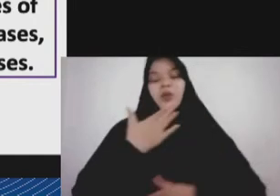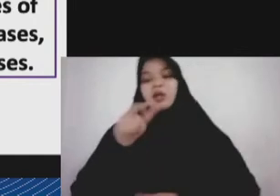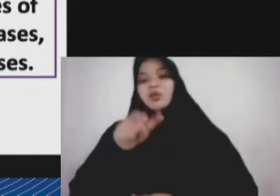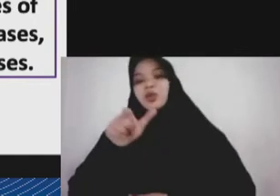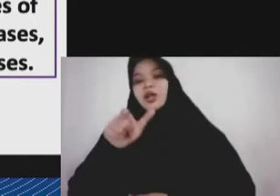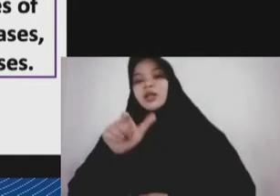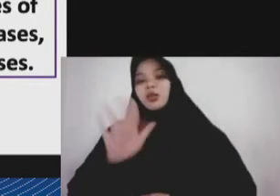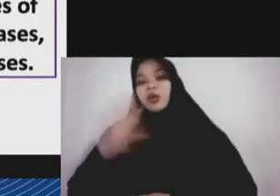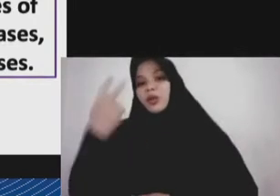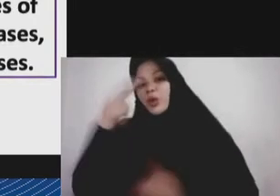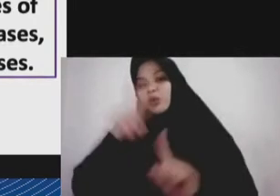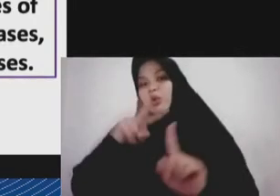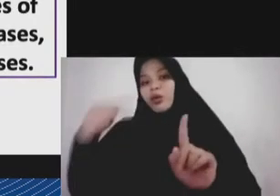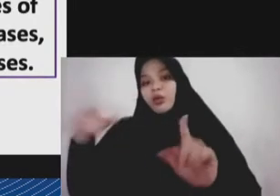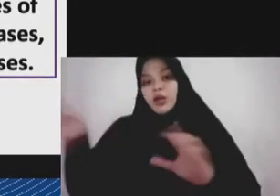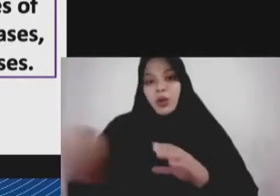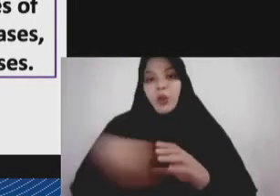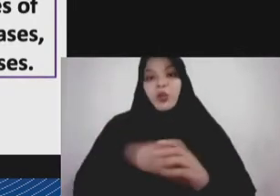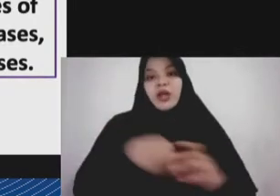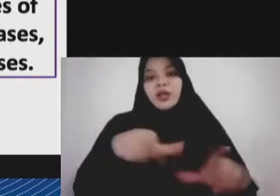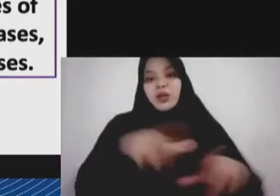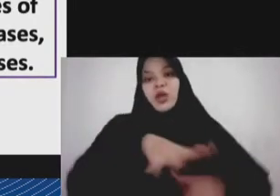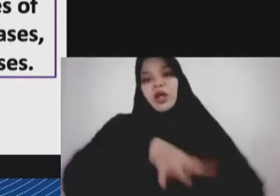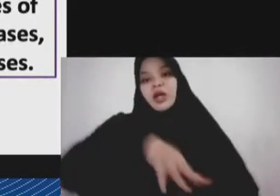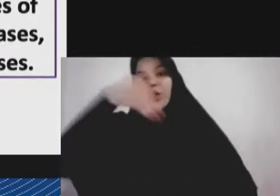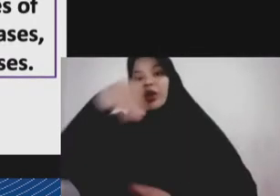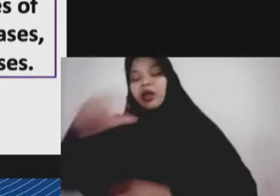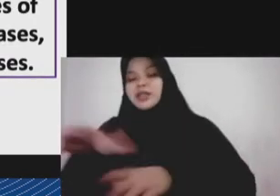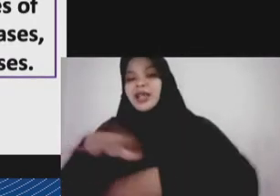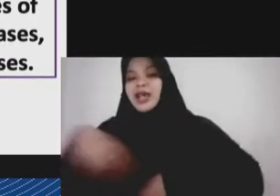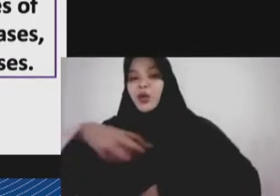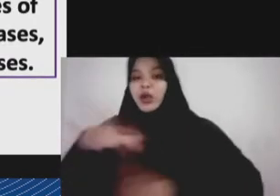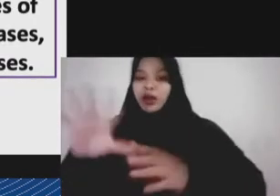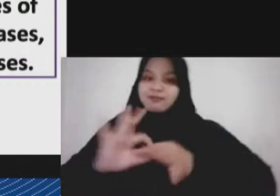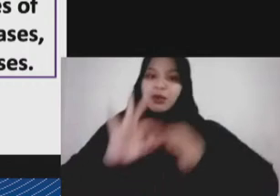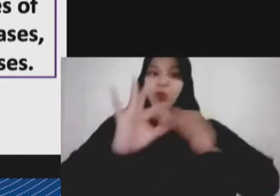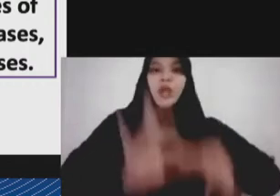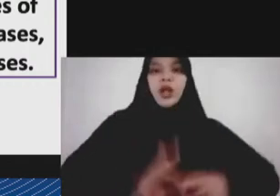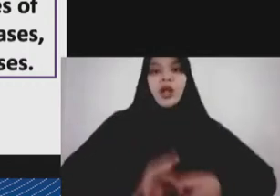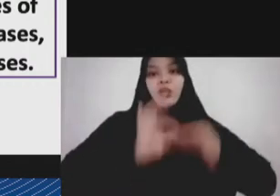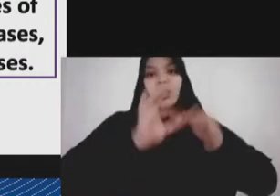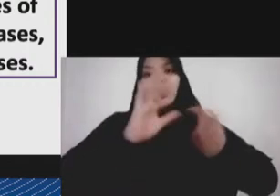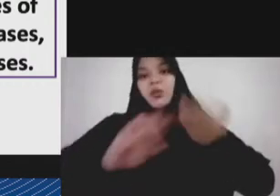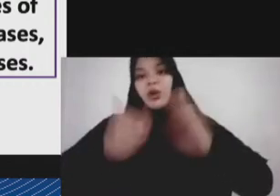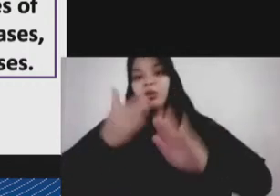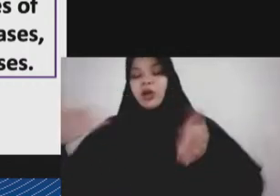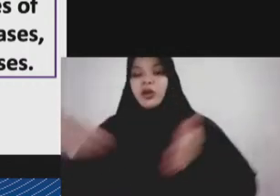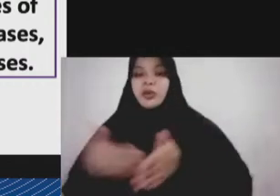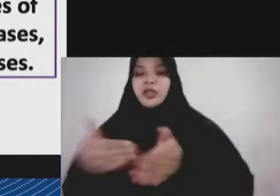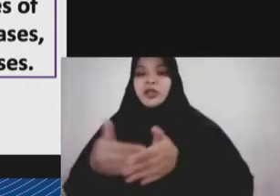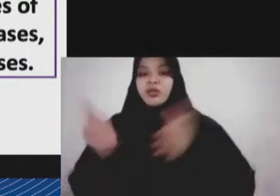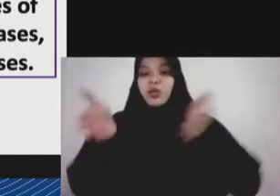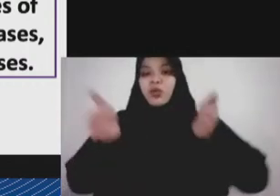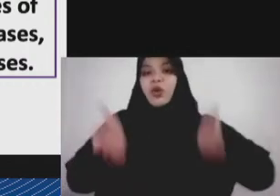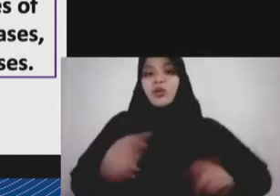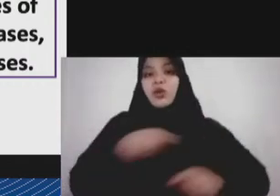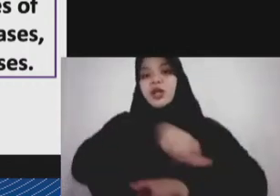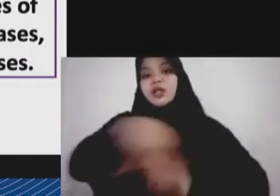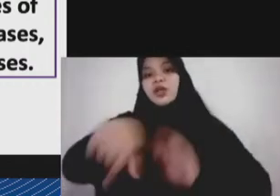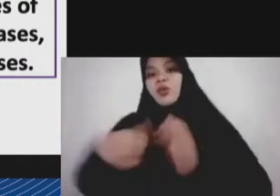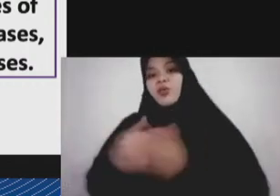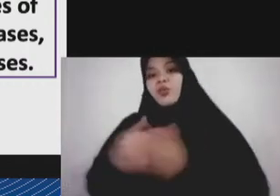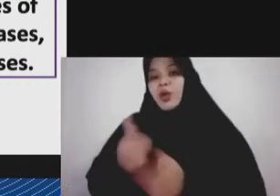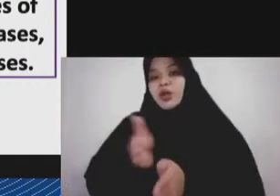from central and regional stakeholders together with the community to prevent and anticipate from an early stage